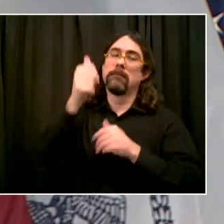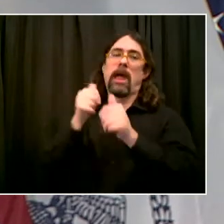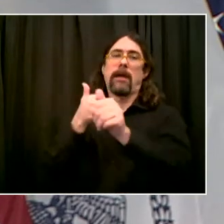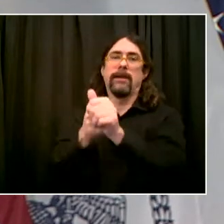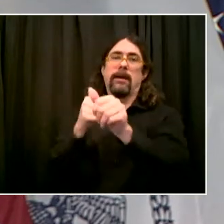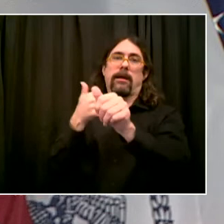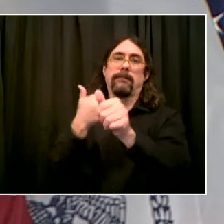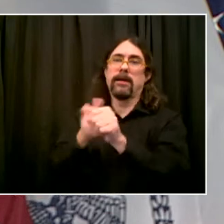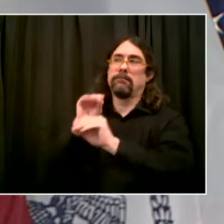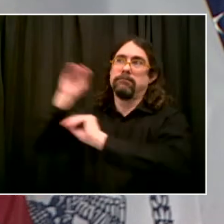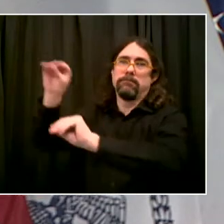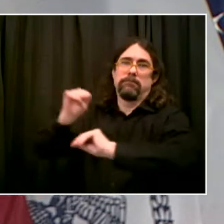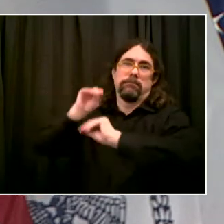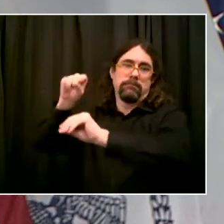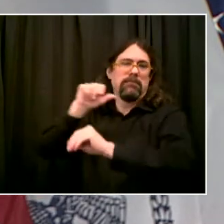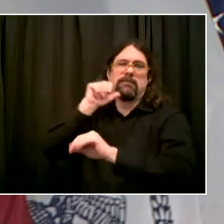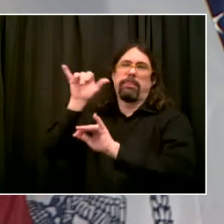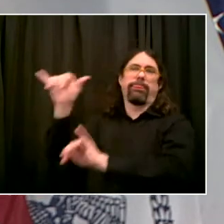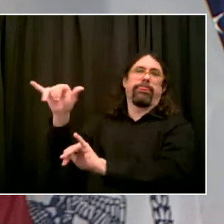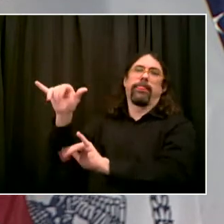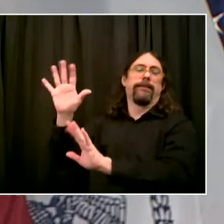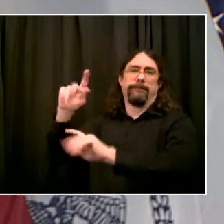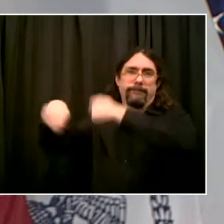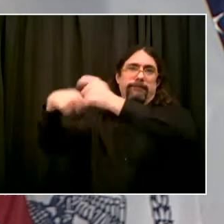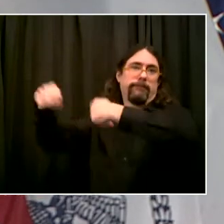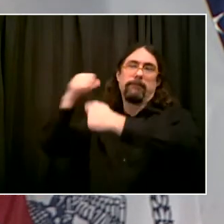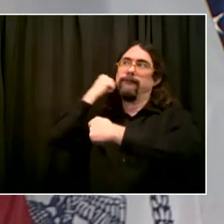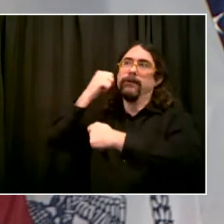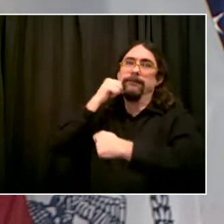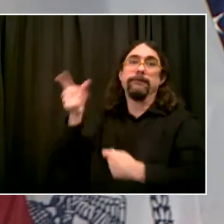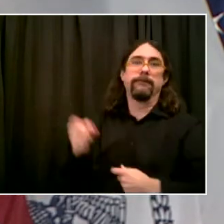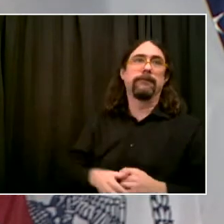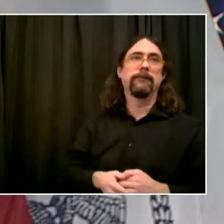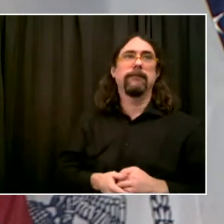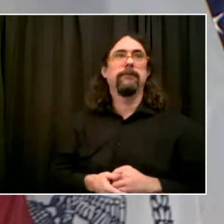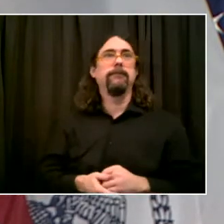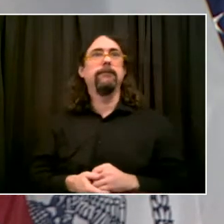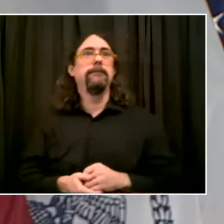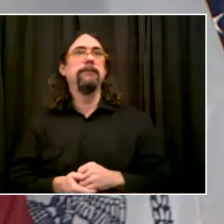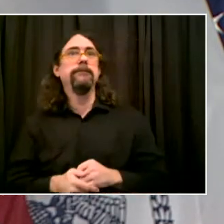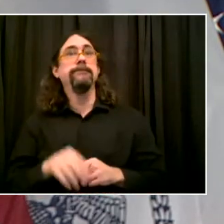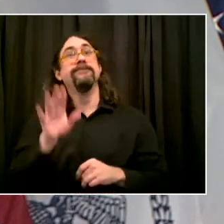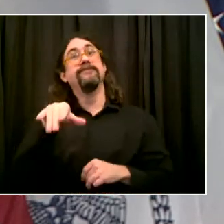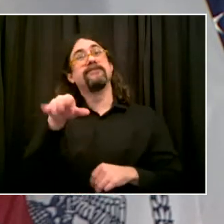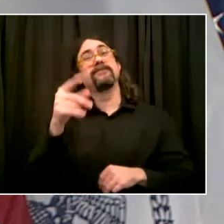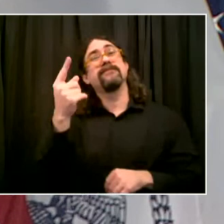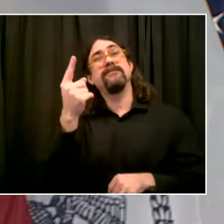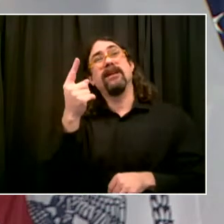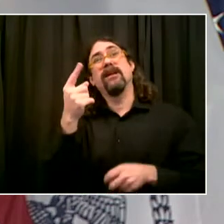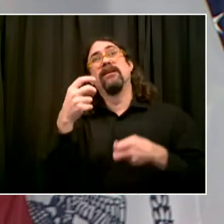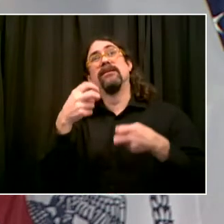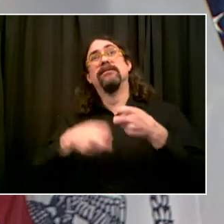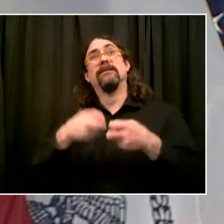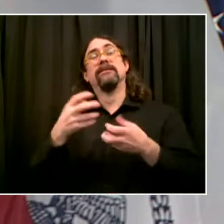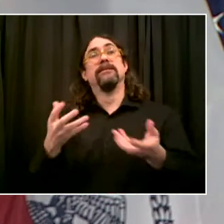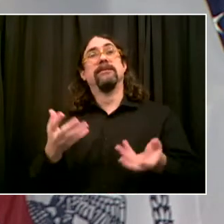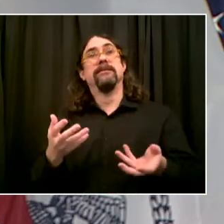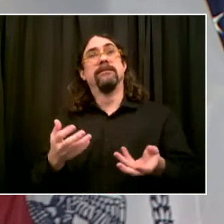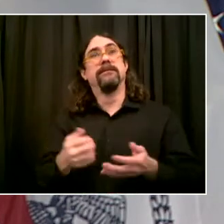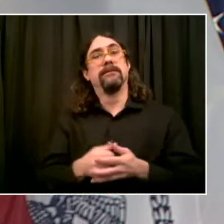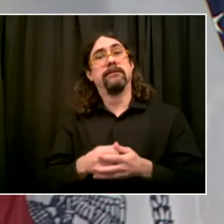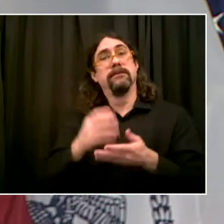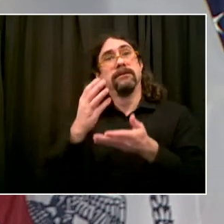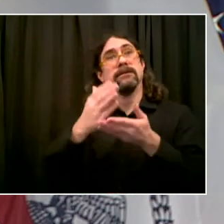offered their demographic data during the vaccination process, or providers haven't been consistent enough